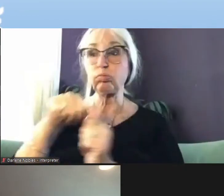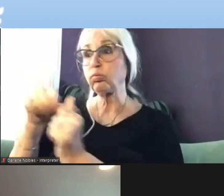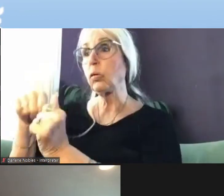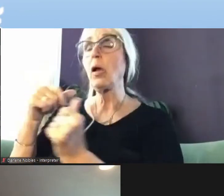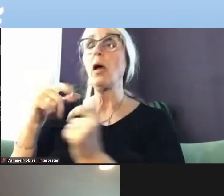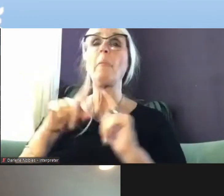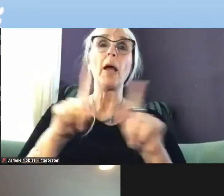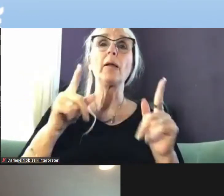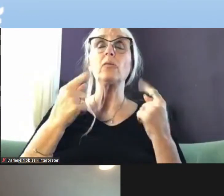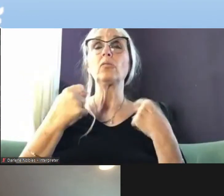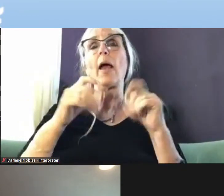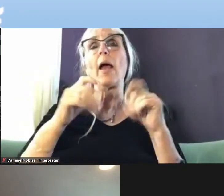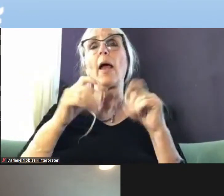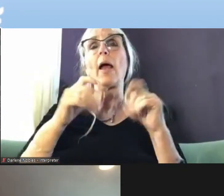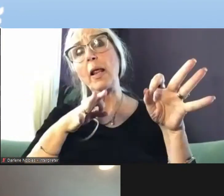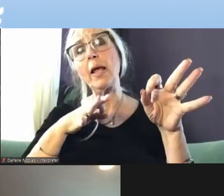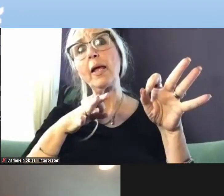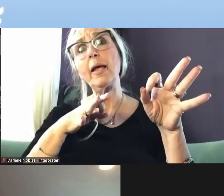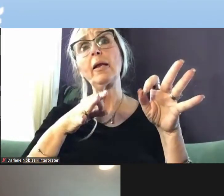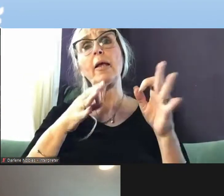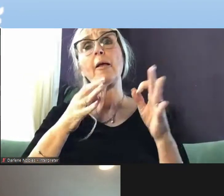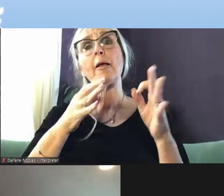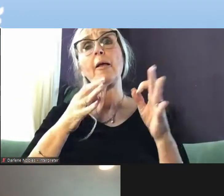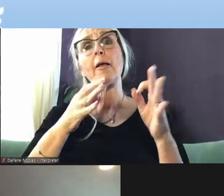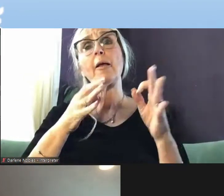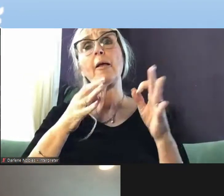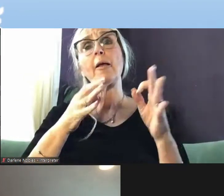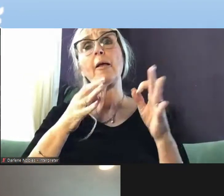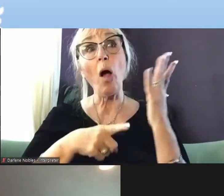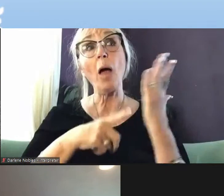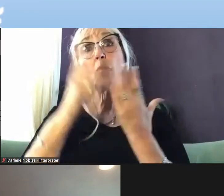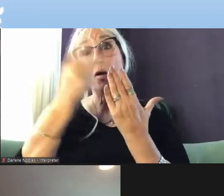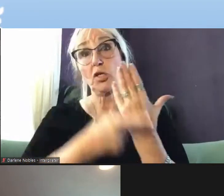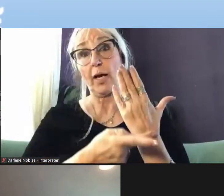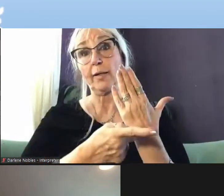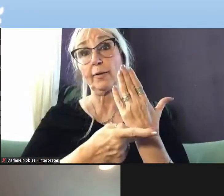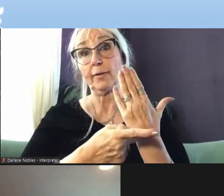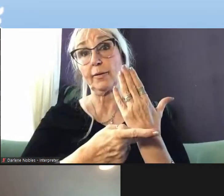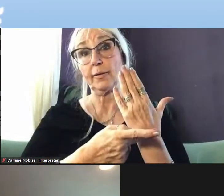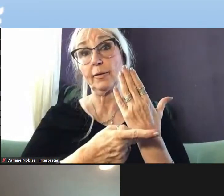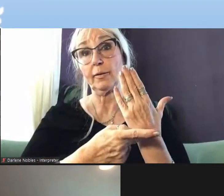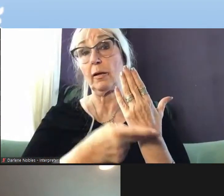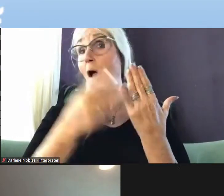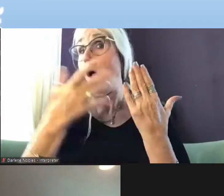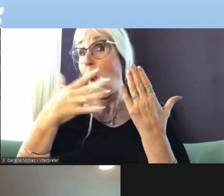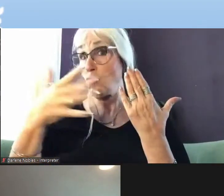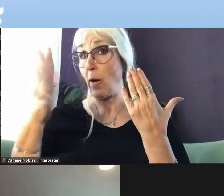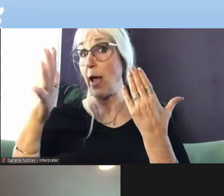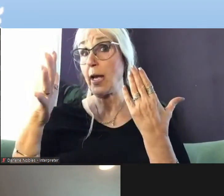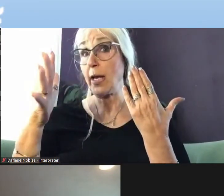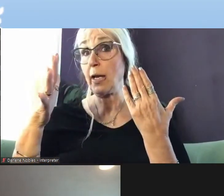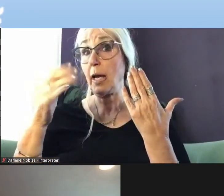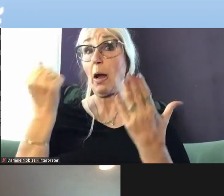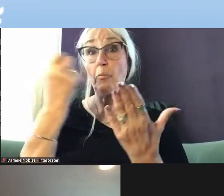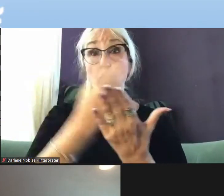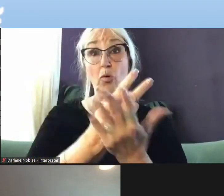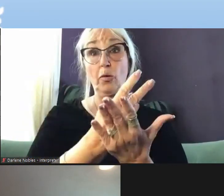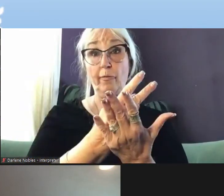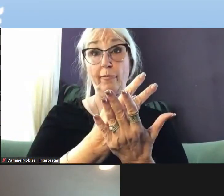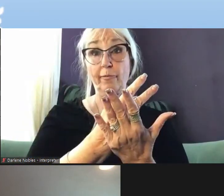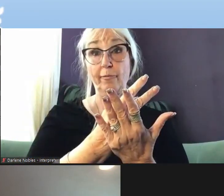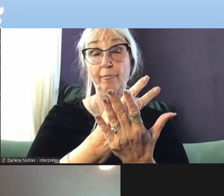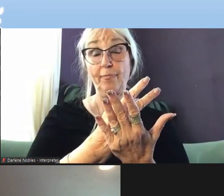explain what projects have already been approved.